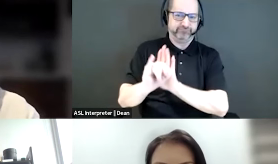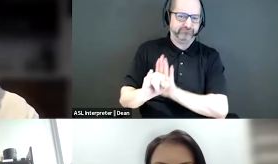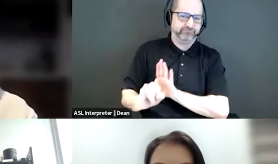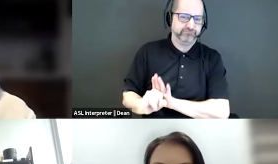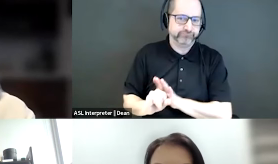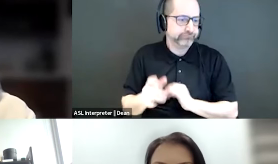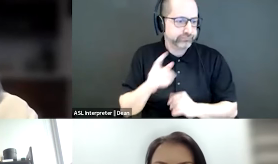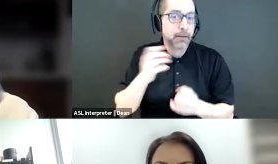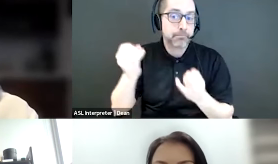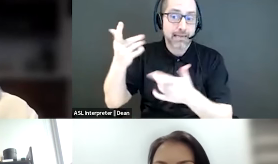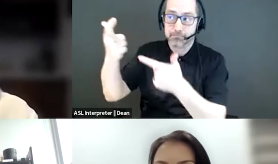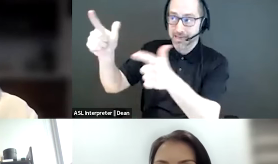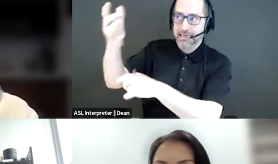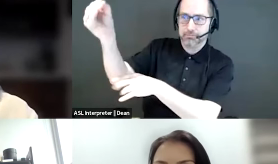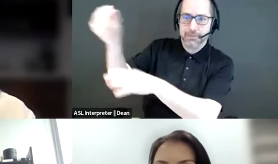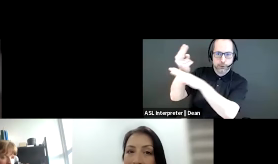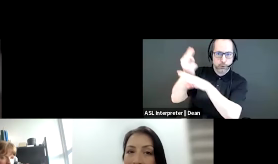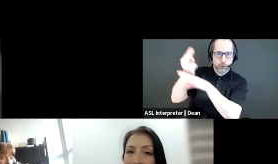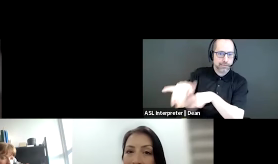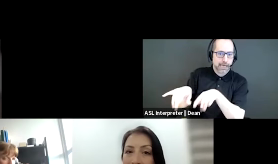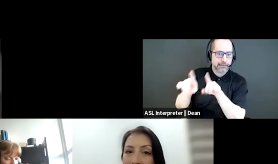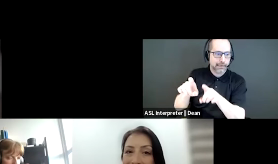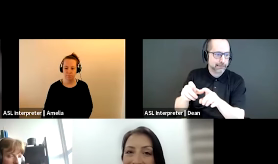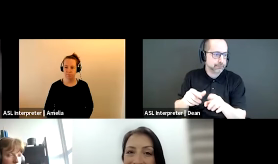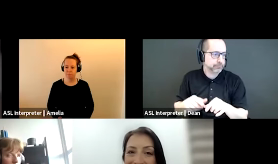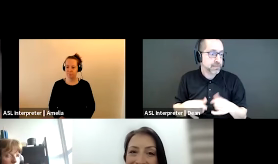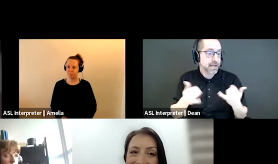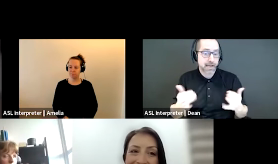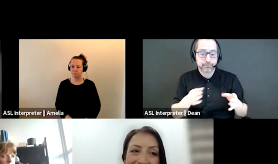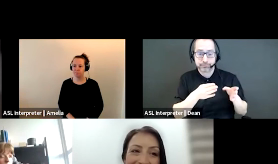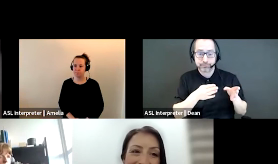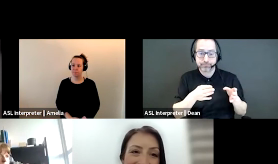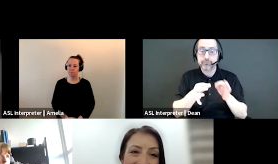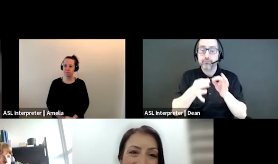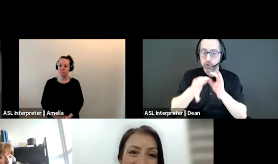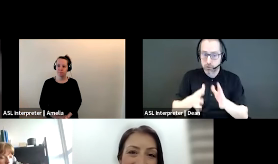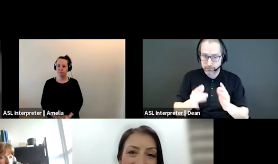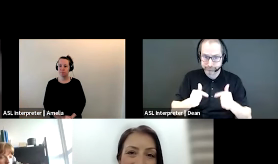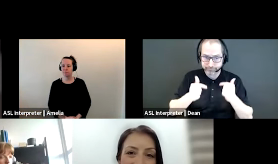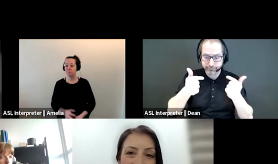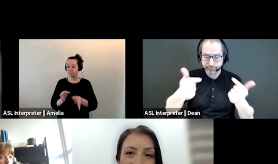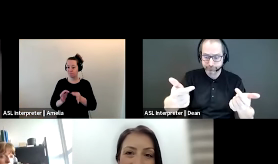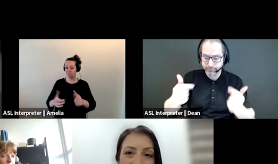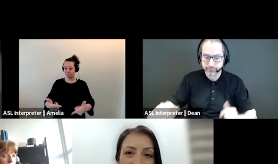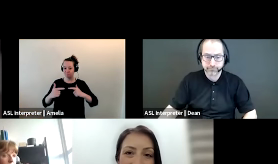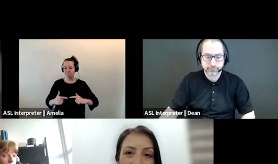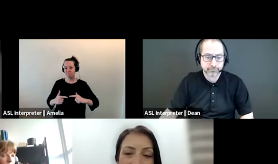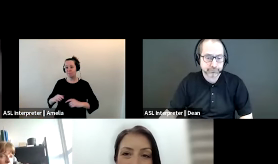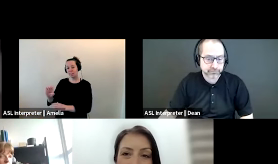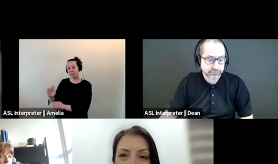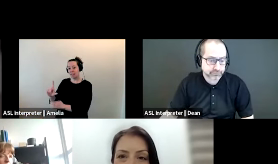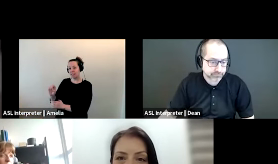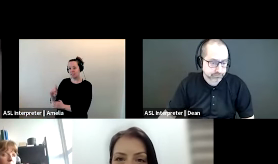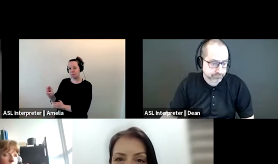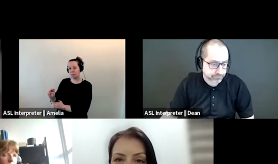Now I'm going to ask for some help on this Lumina Spark competency framework. Elizabeth Moeller is on with us